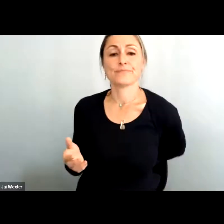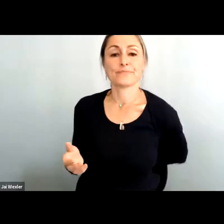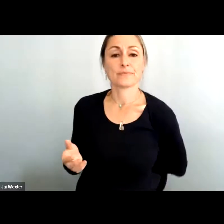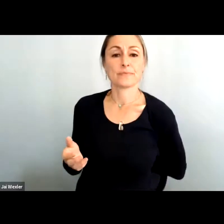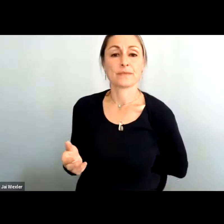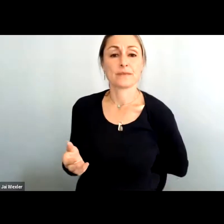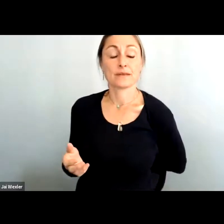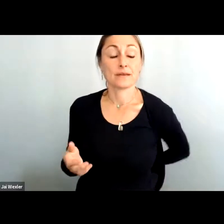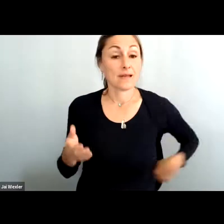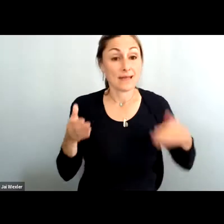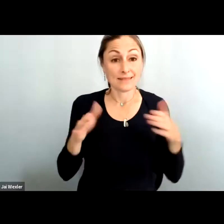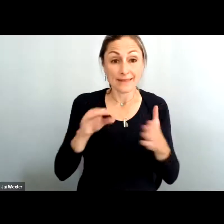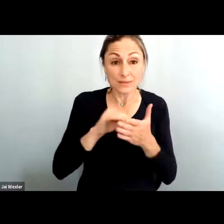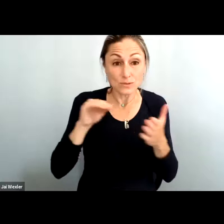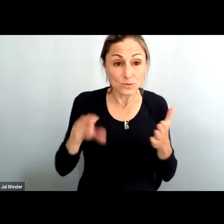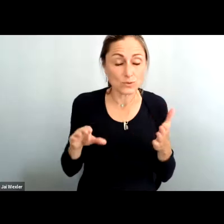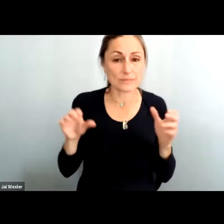let the students be able to,